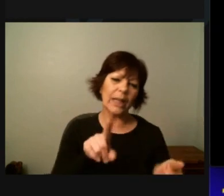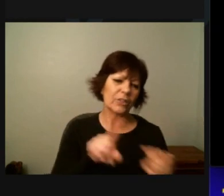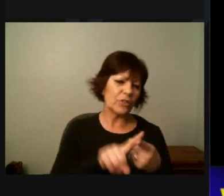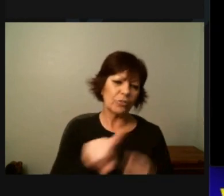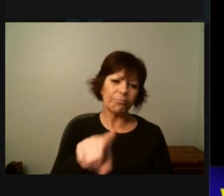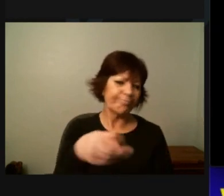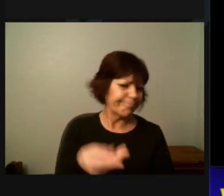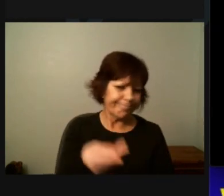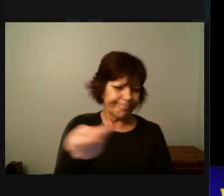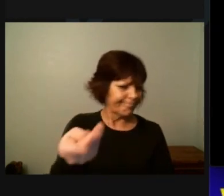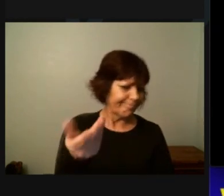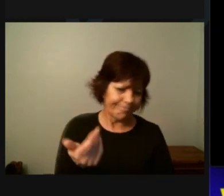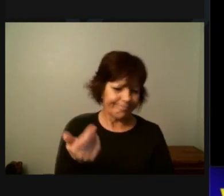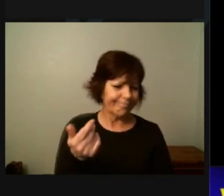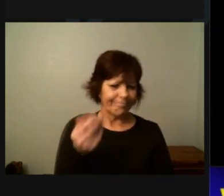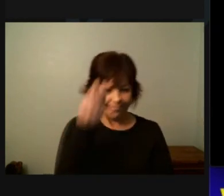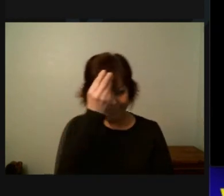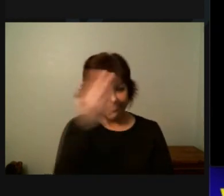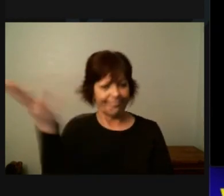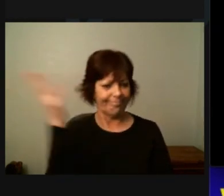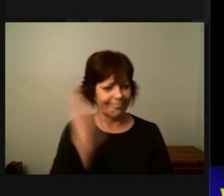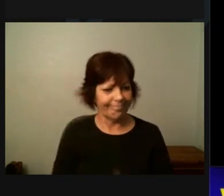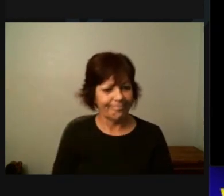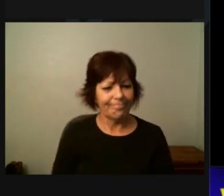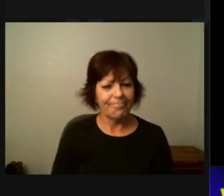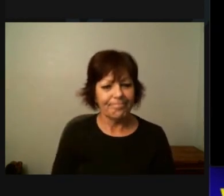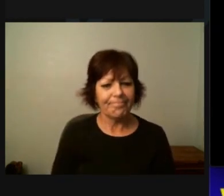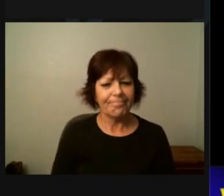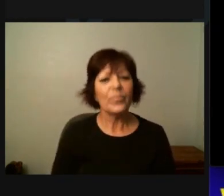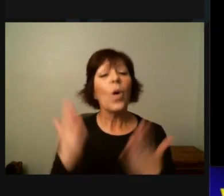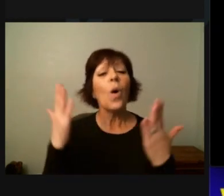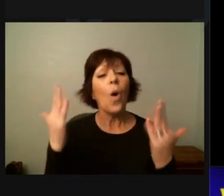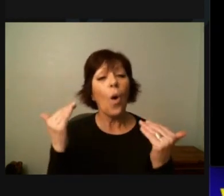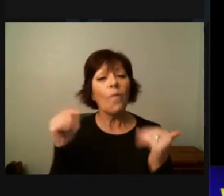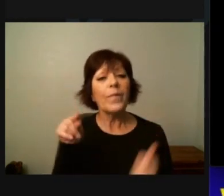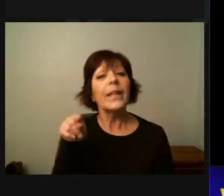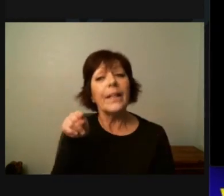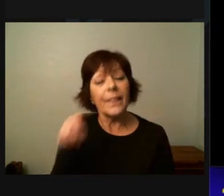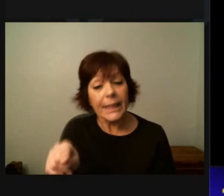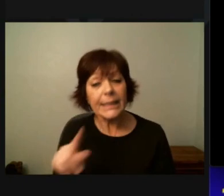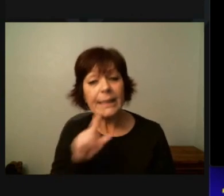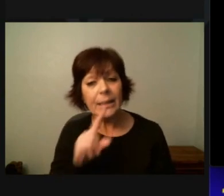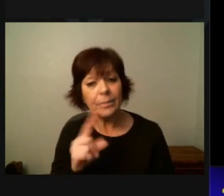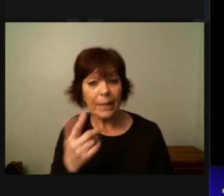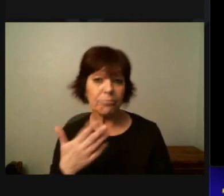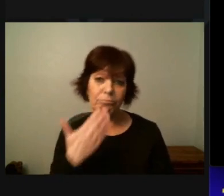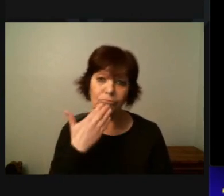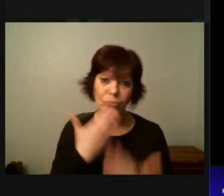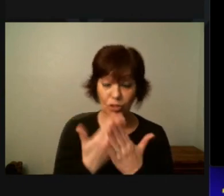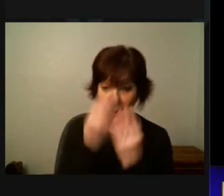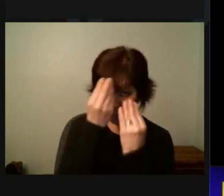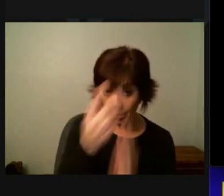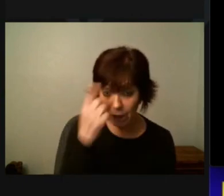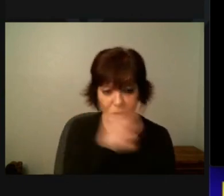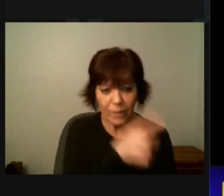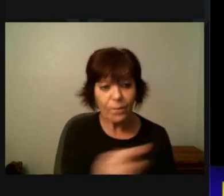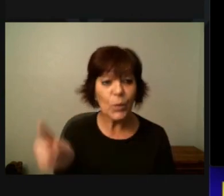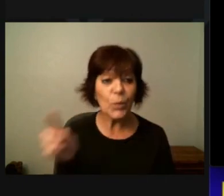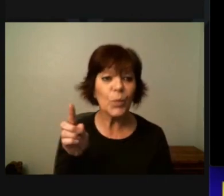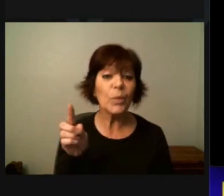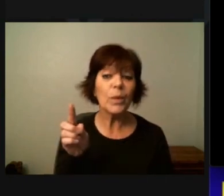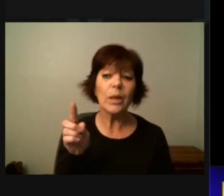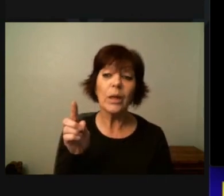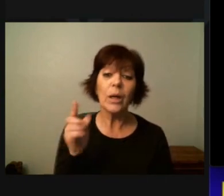Dave and back out to you. Hopefully this has been informative.